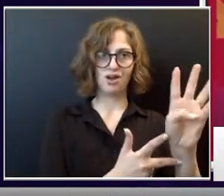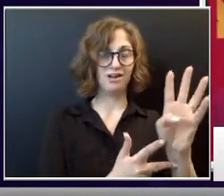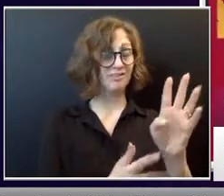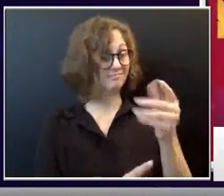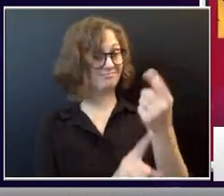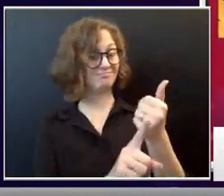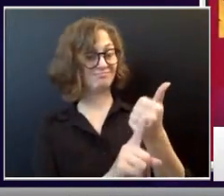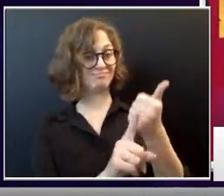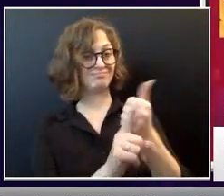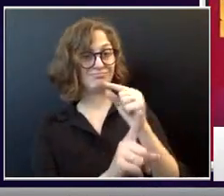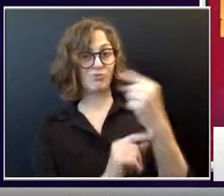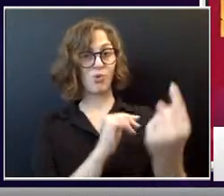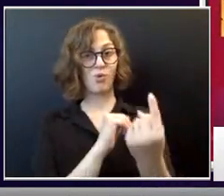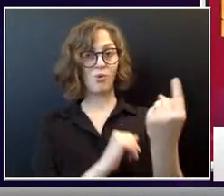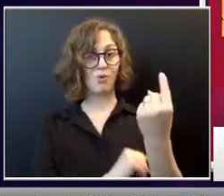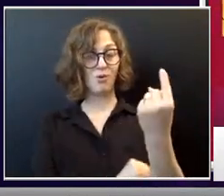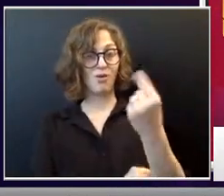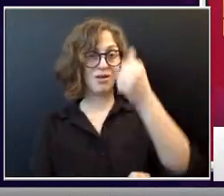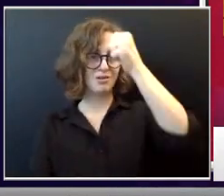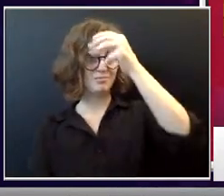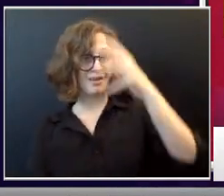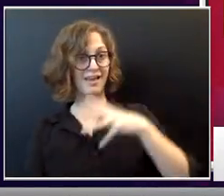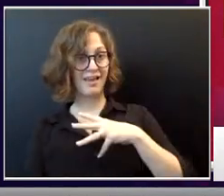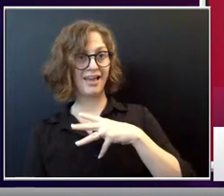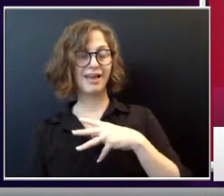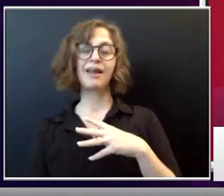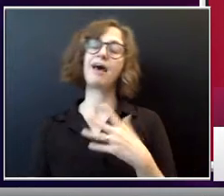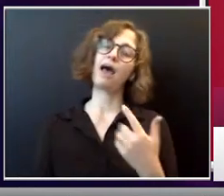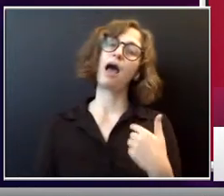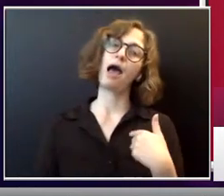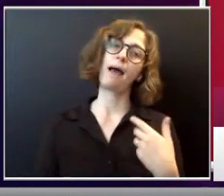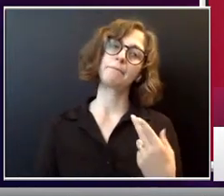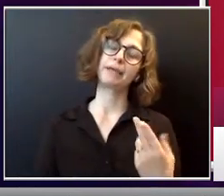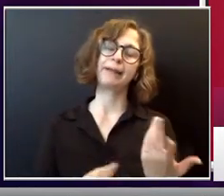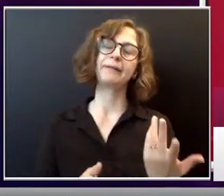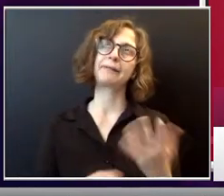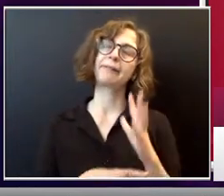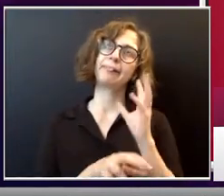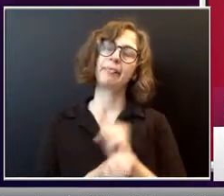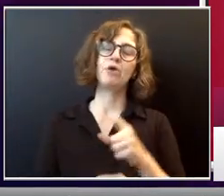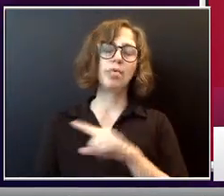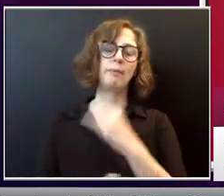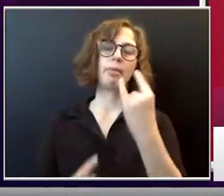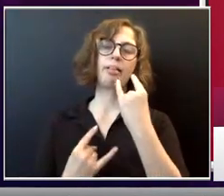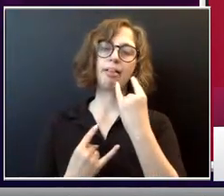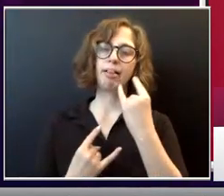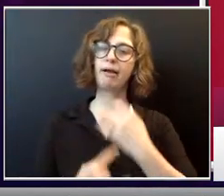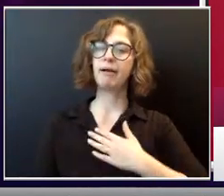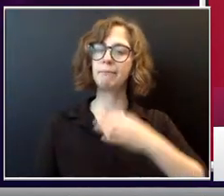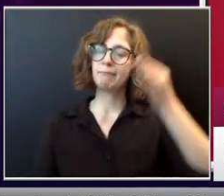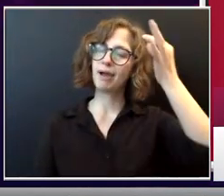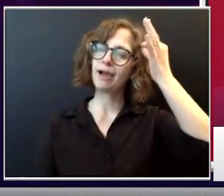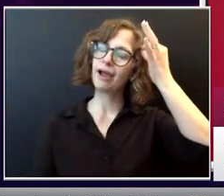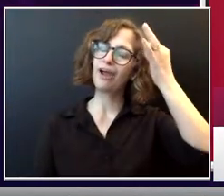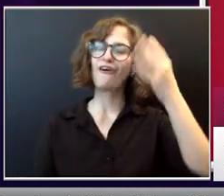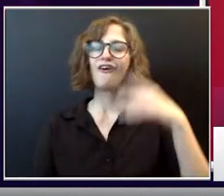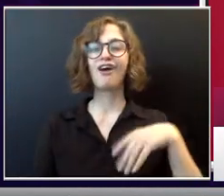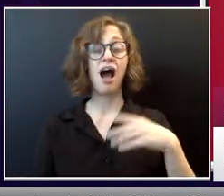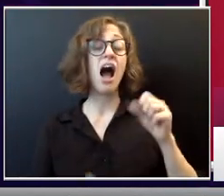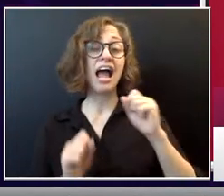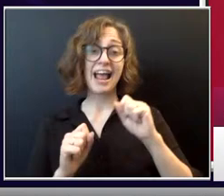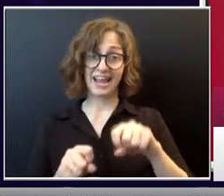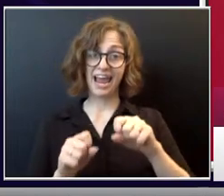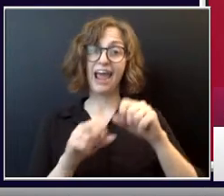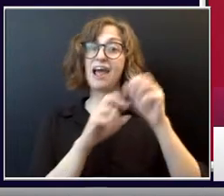to. I'm getting used to them making fun of my hair and the gray that's coming in and everything. But I can do hair, but it usually